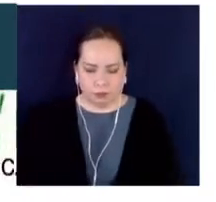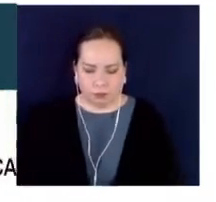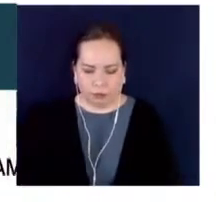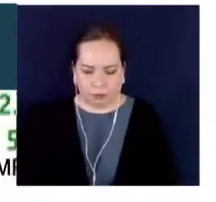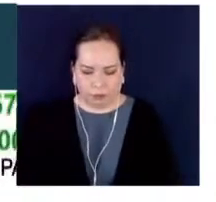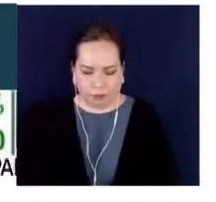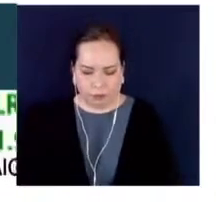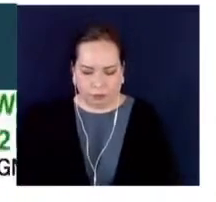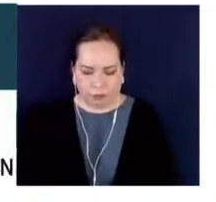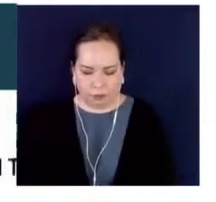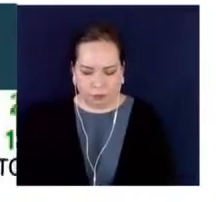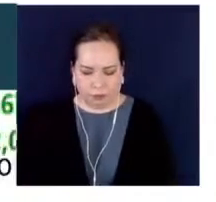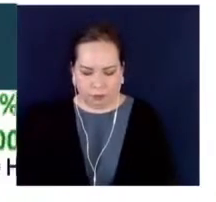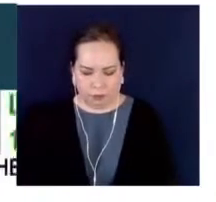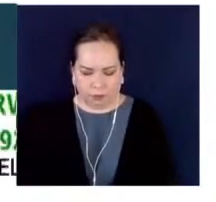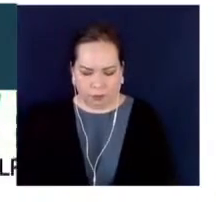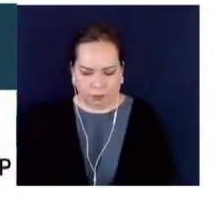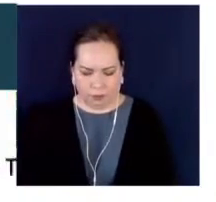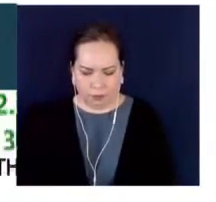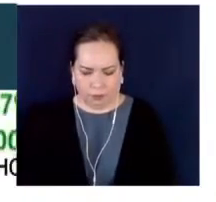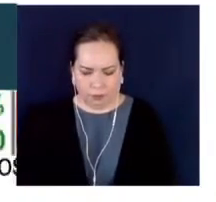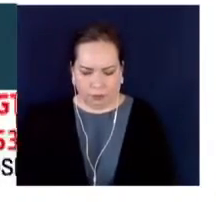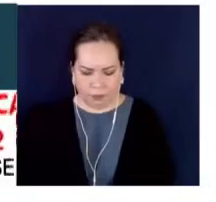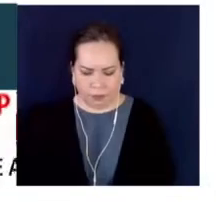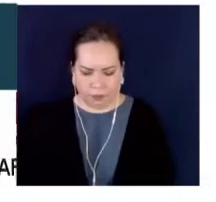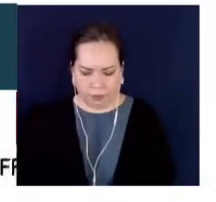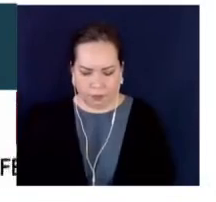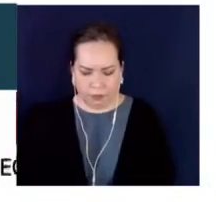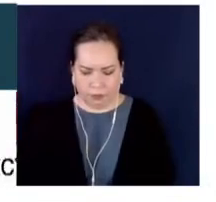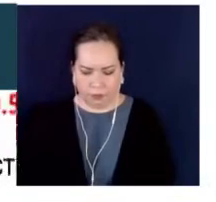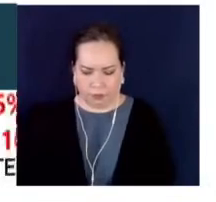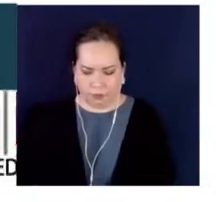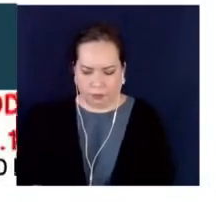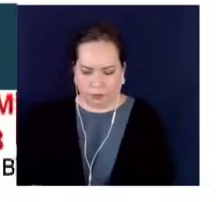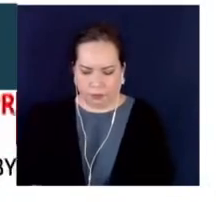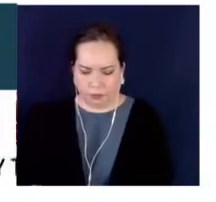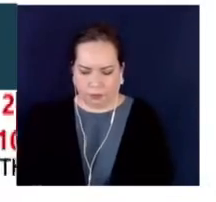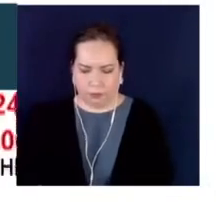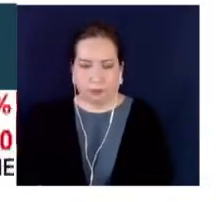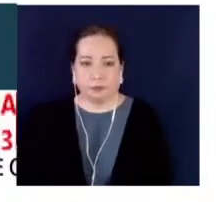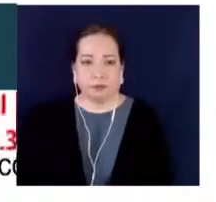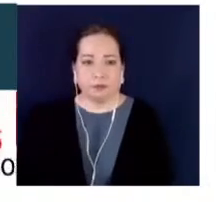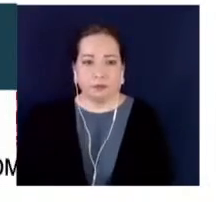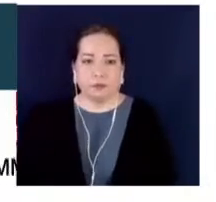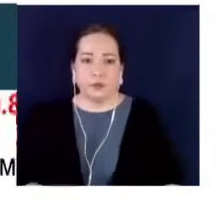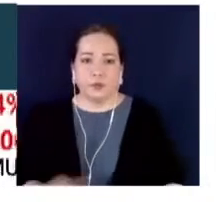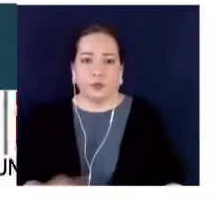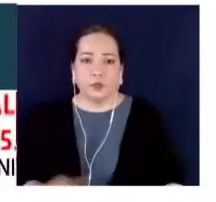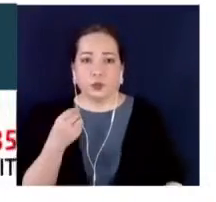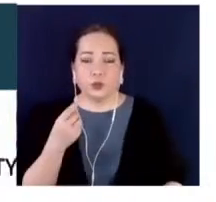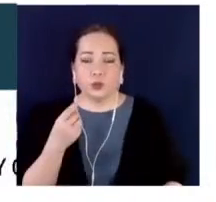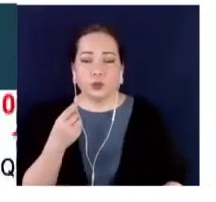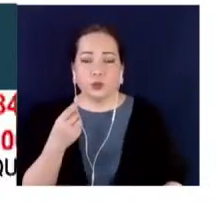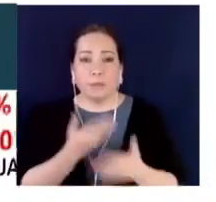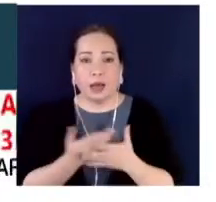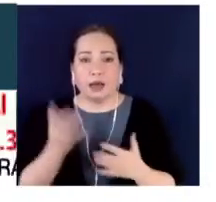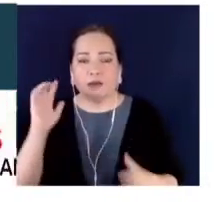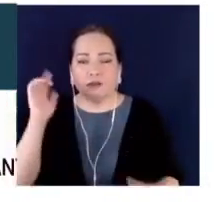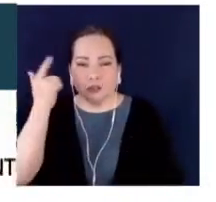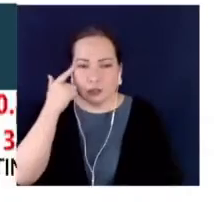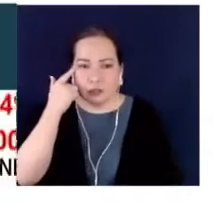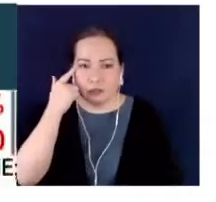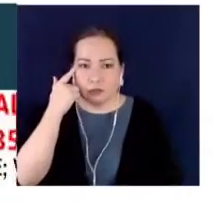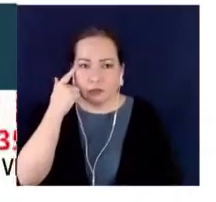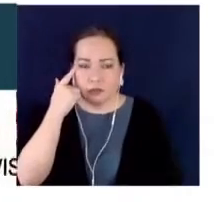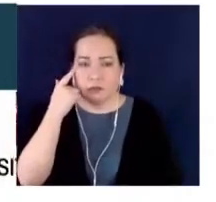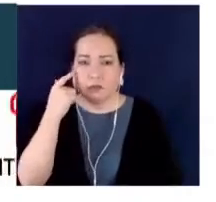government, because anyway, giving us these doses for $5. So we said, let's give half of what we buy to the government. And so that's how it started. No?